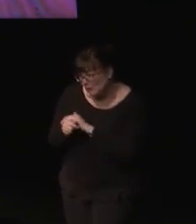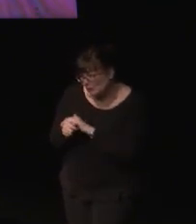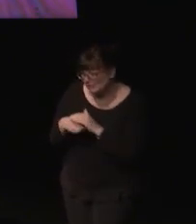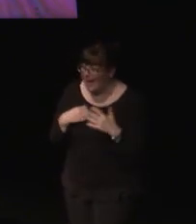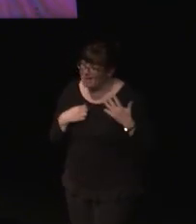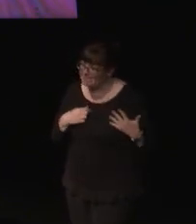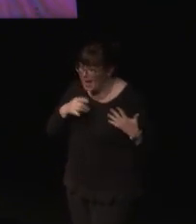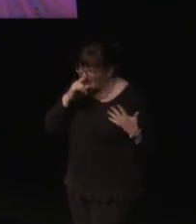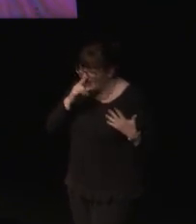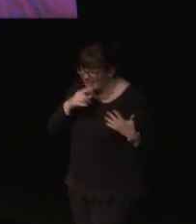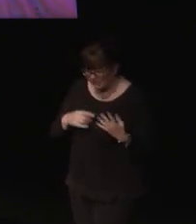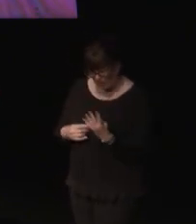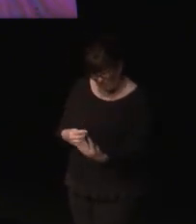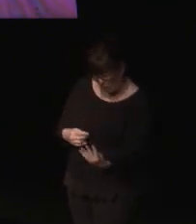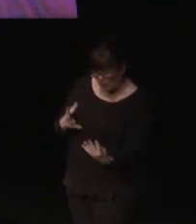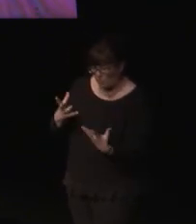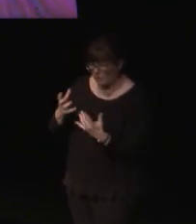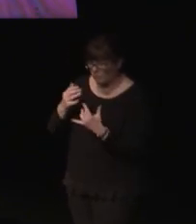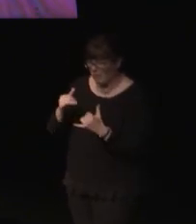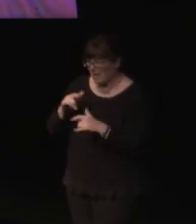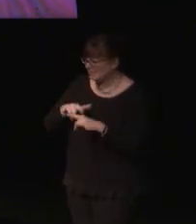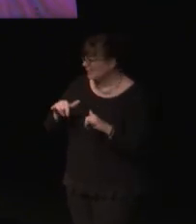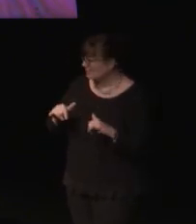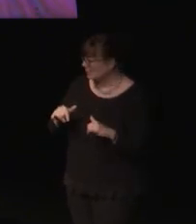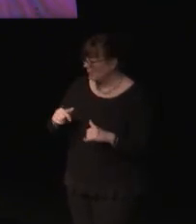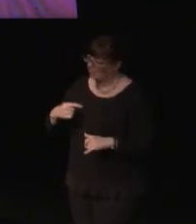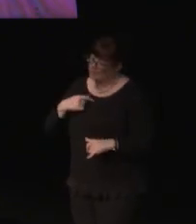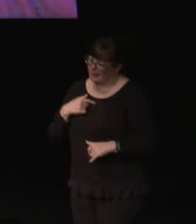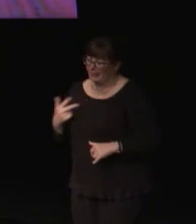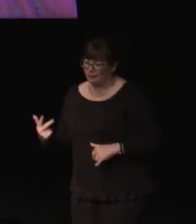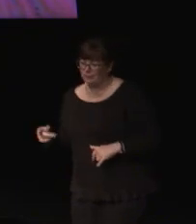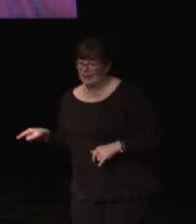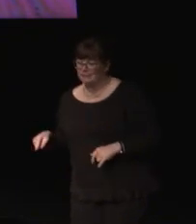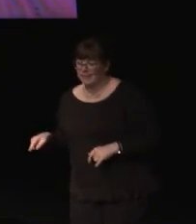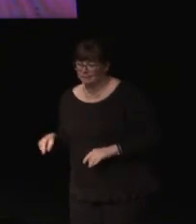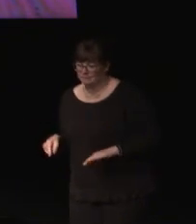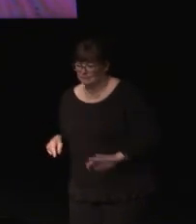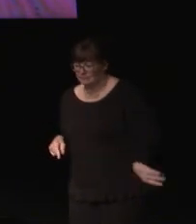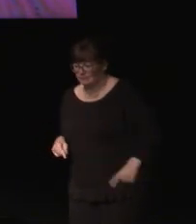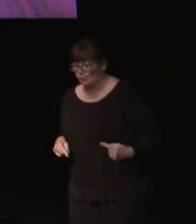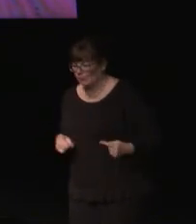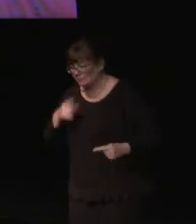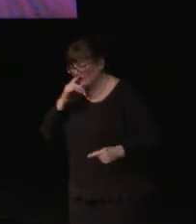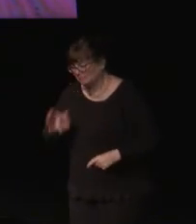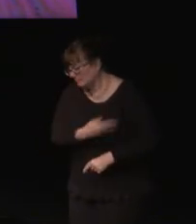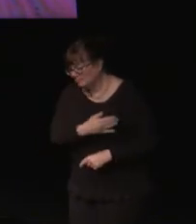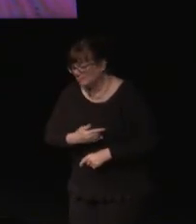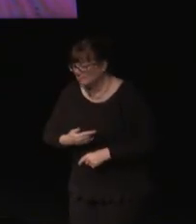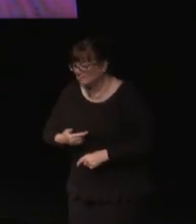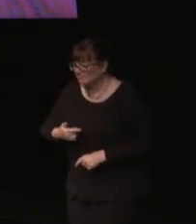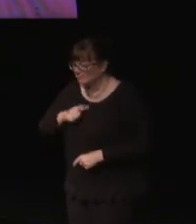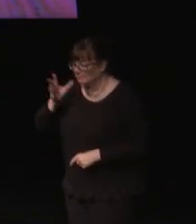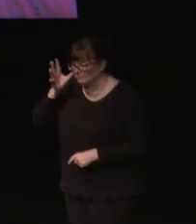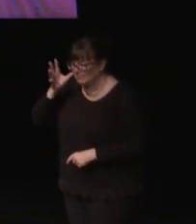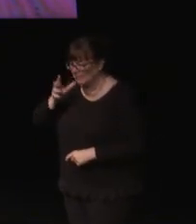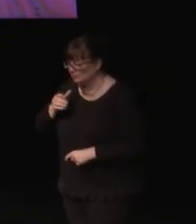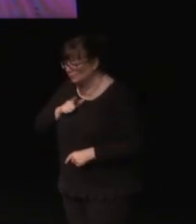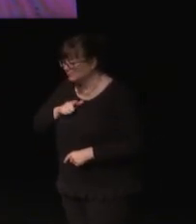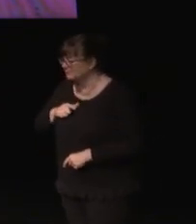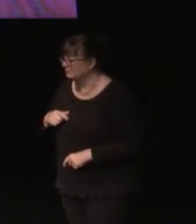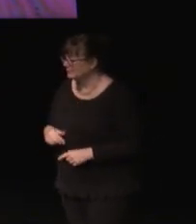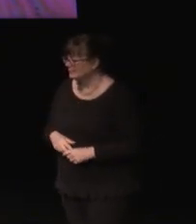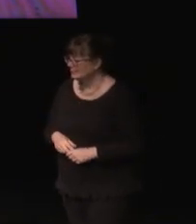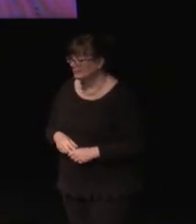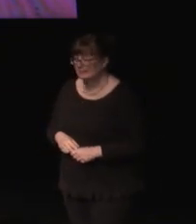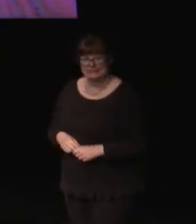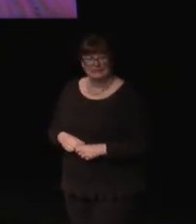kids, so 4 of them are going to want to play, or me and 3 others. But then I sit down and, just kidding.